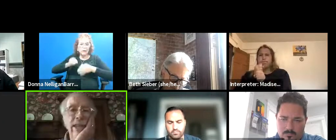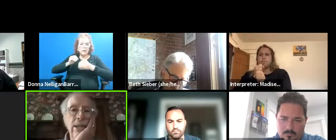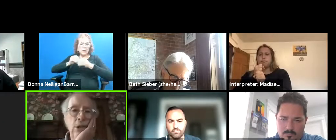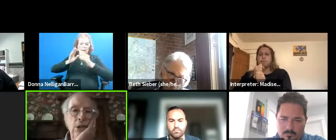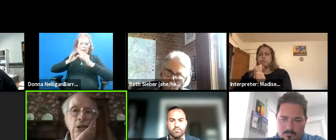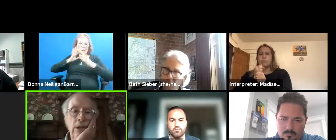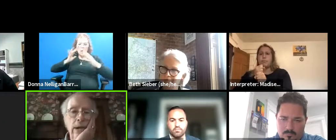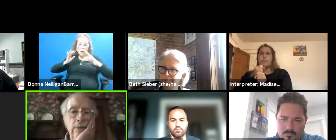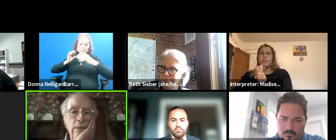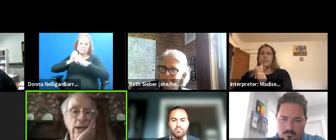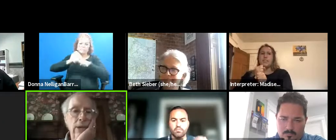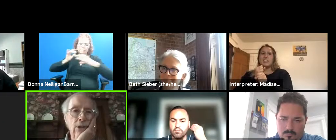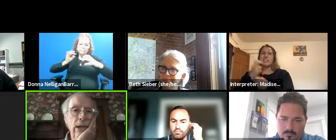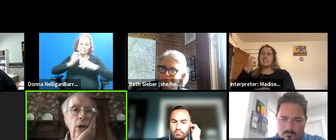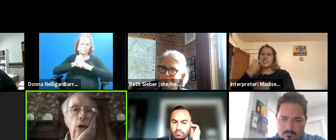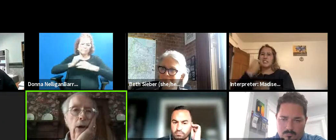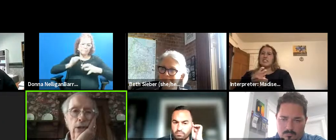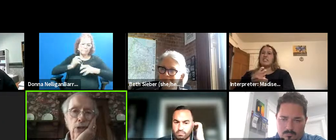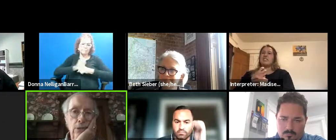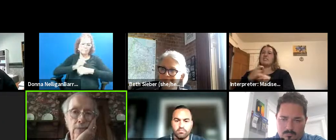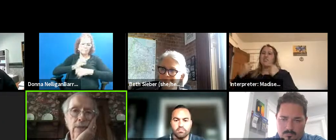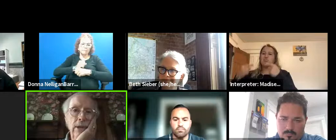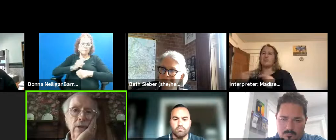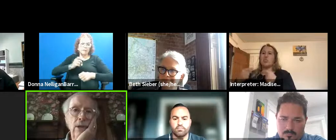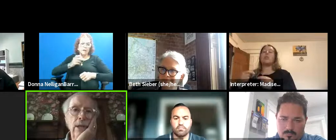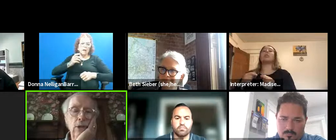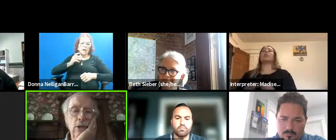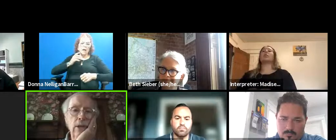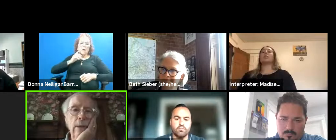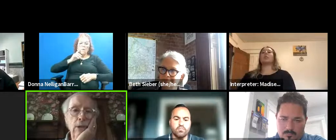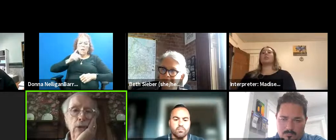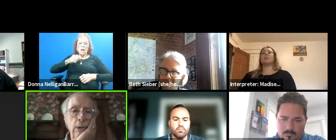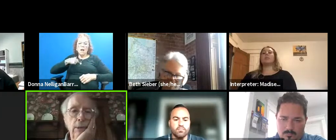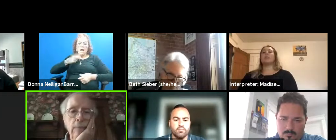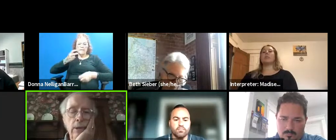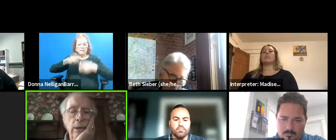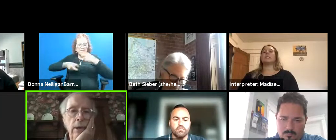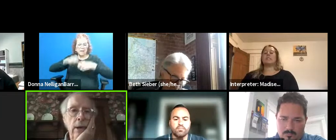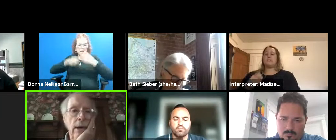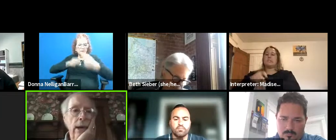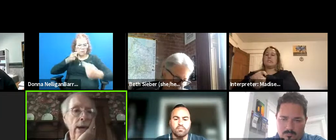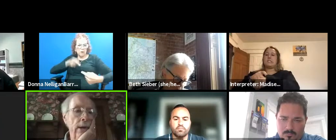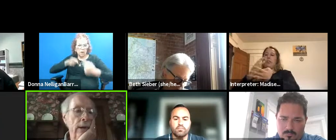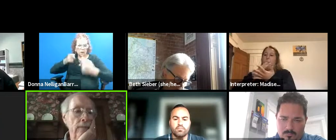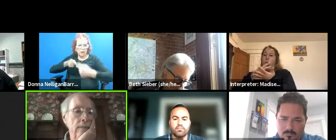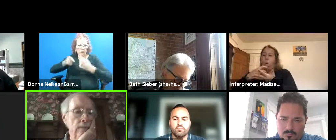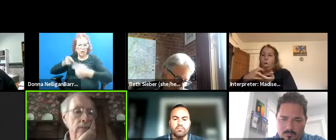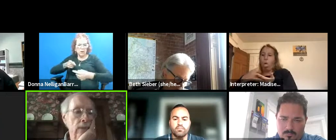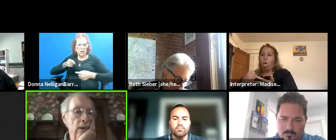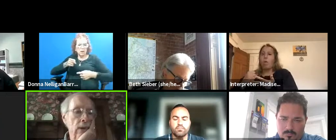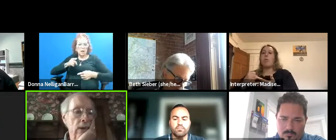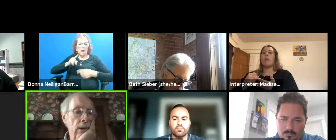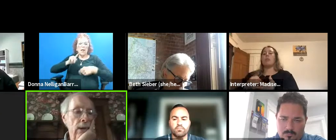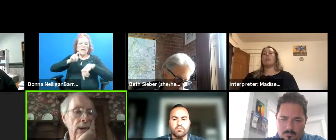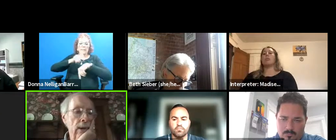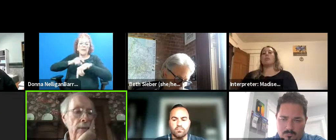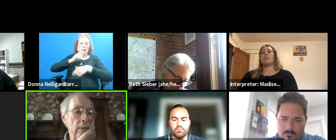It's tedious. It's not hard. It's just tedious and time consuming. And